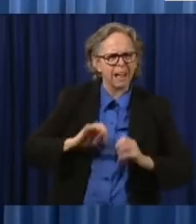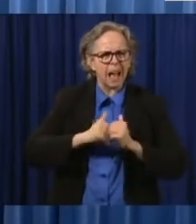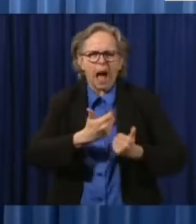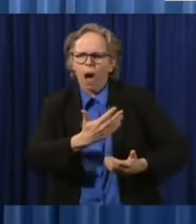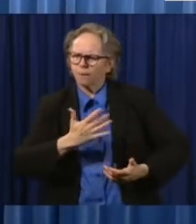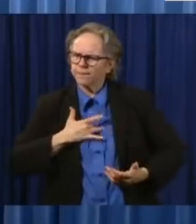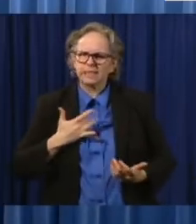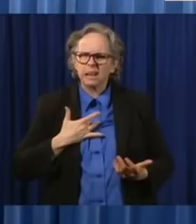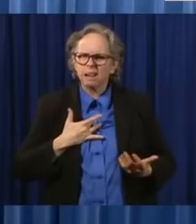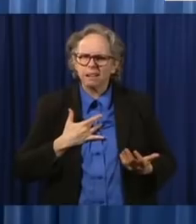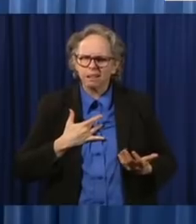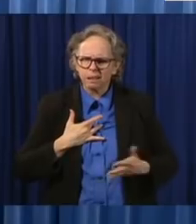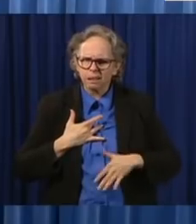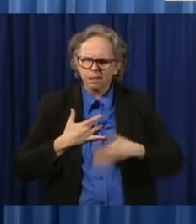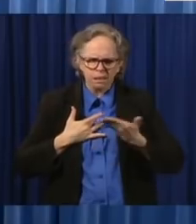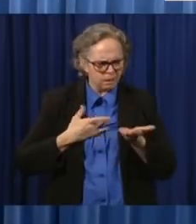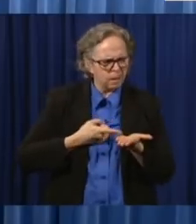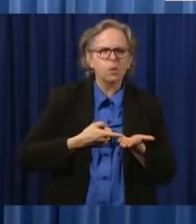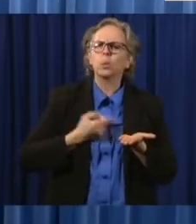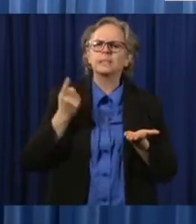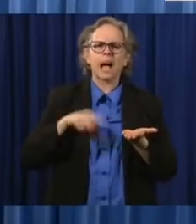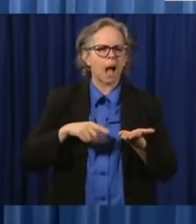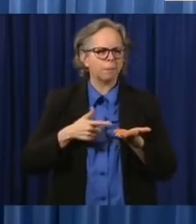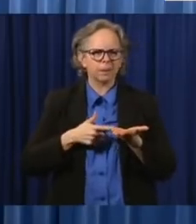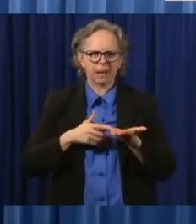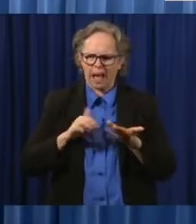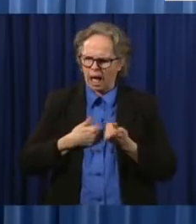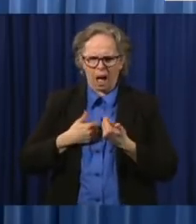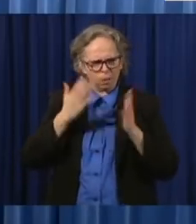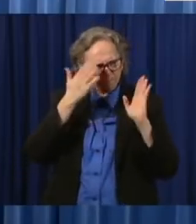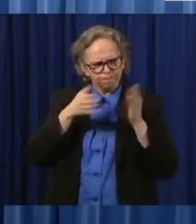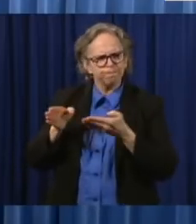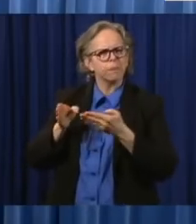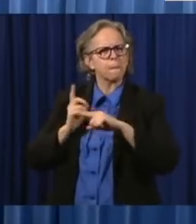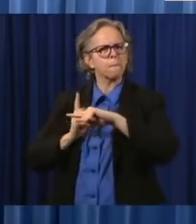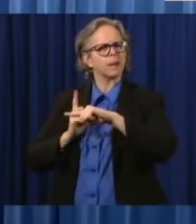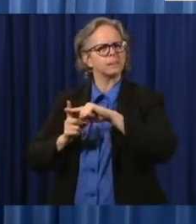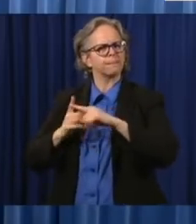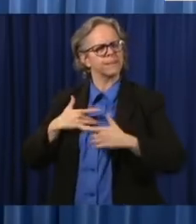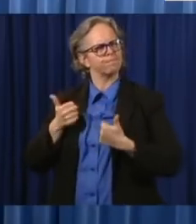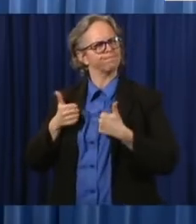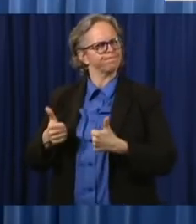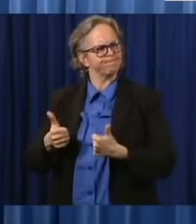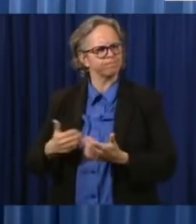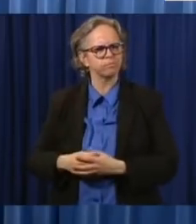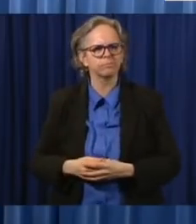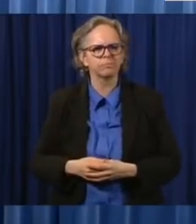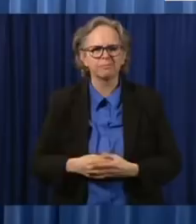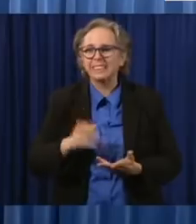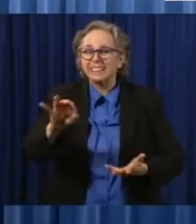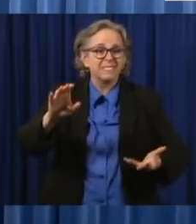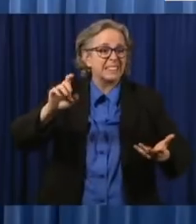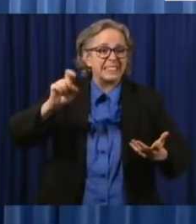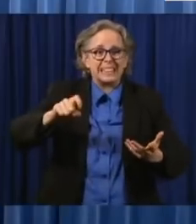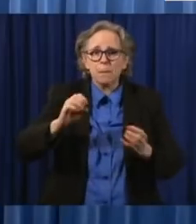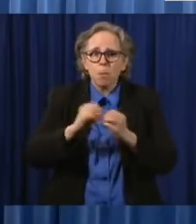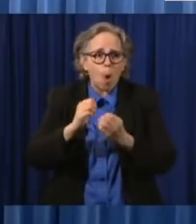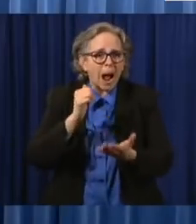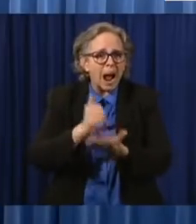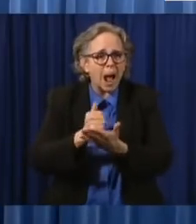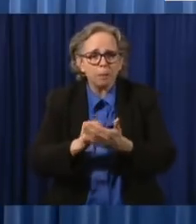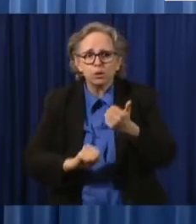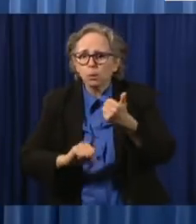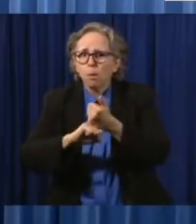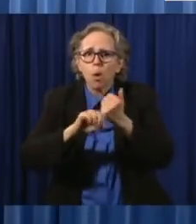can focus on that is in fact positive. If you're looking for other ways to help support your children with their mental health, there are